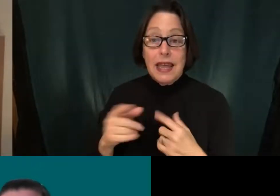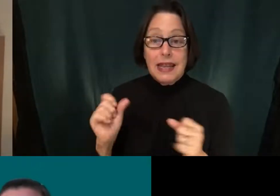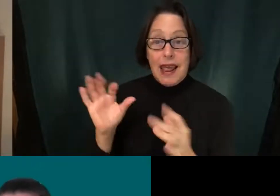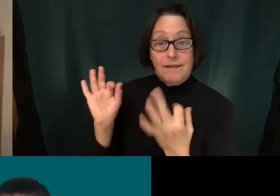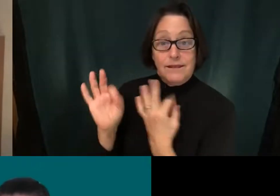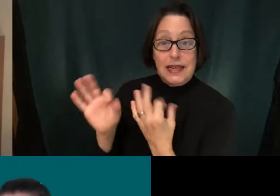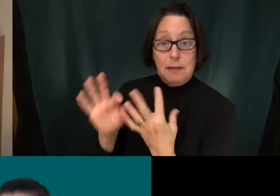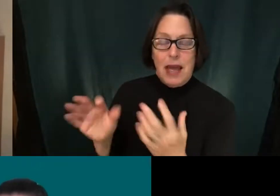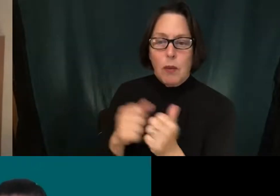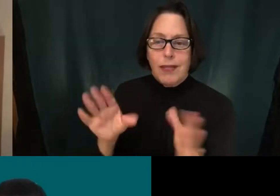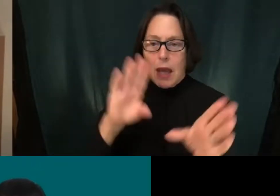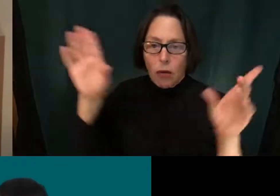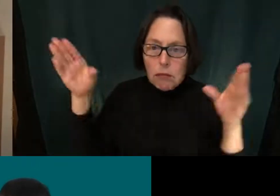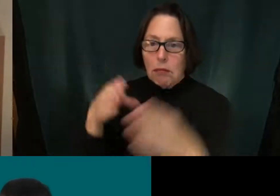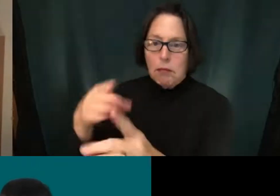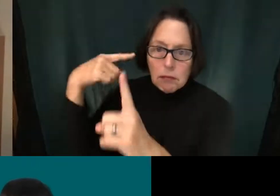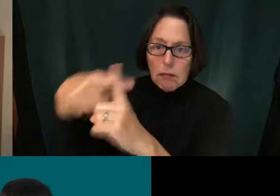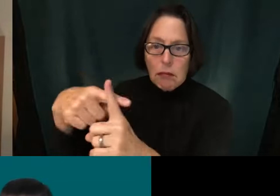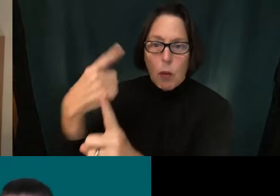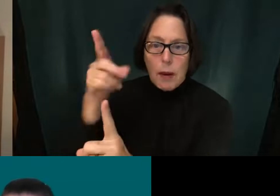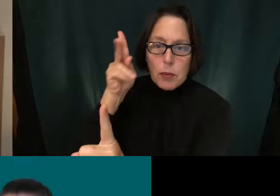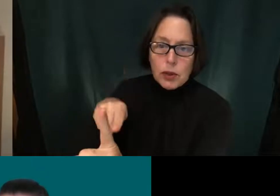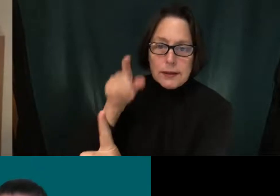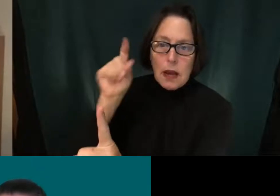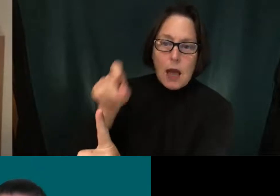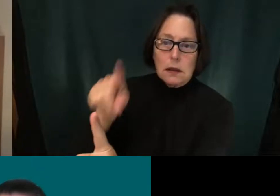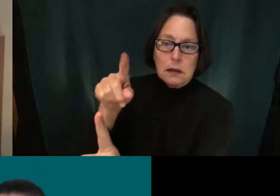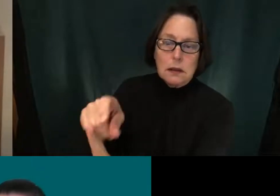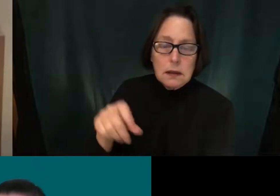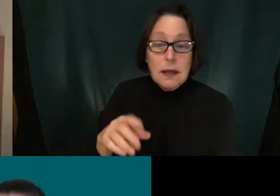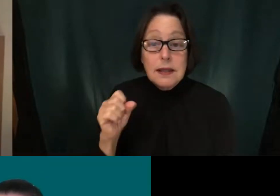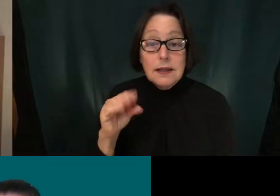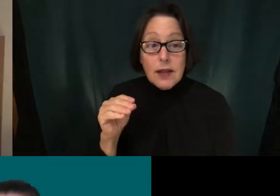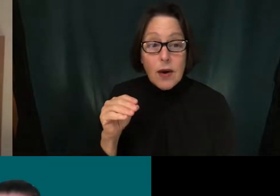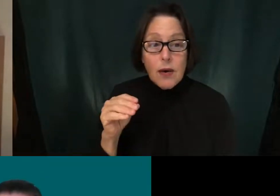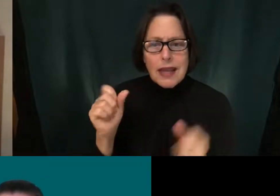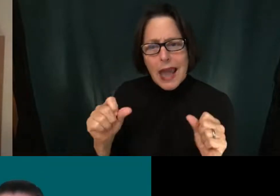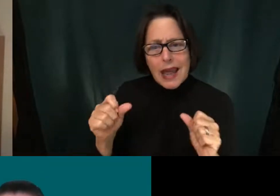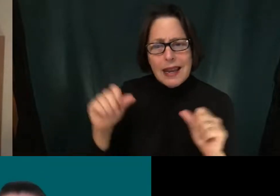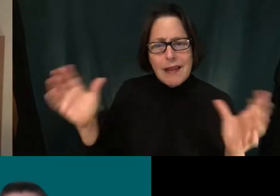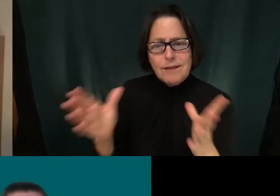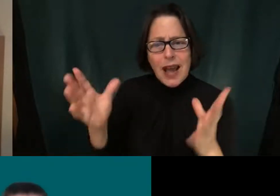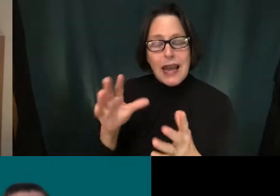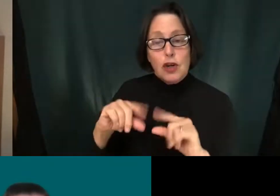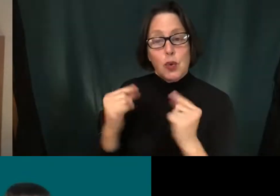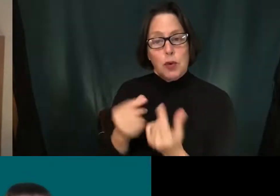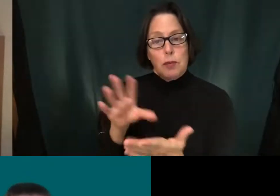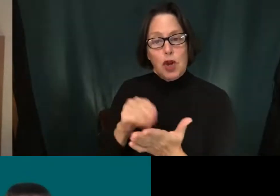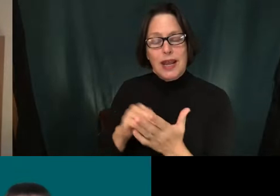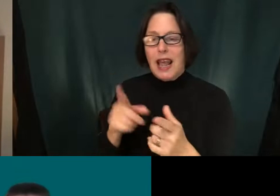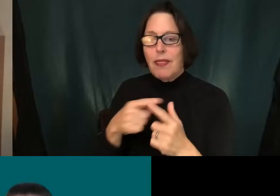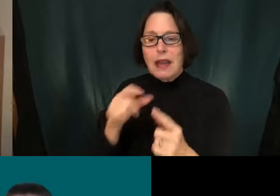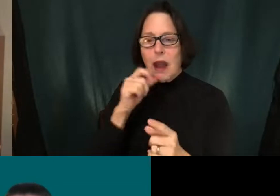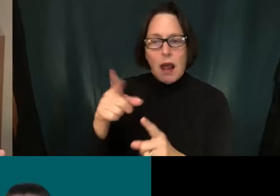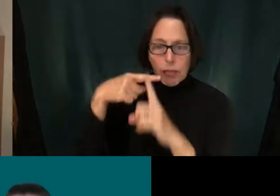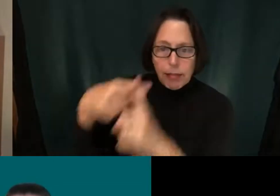evidence as well. So introducing the topic, and then maybe inviting sort of some group learning as well. So it takes it away from the individual.